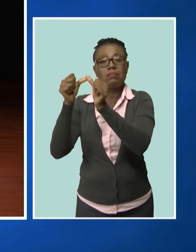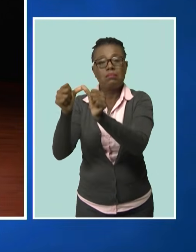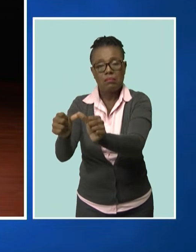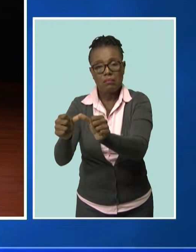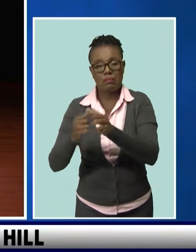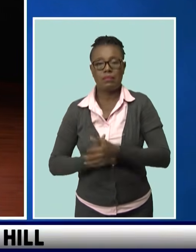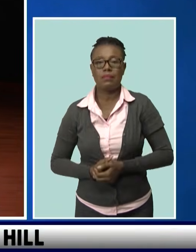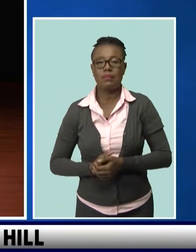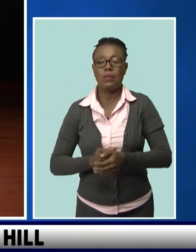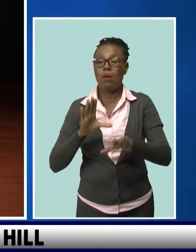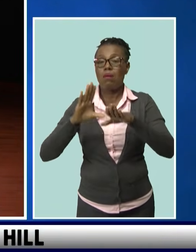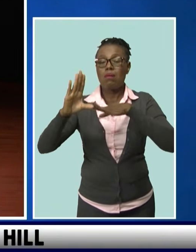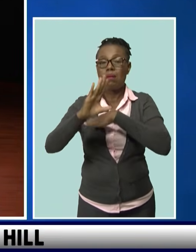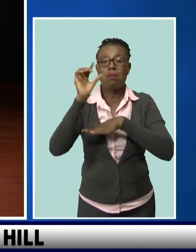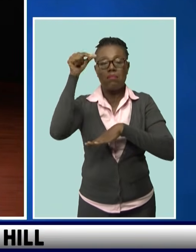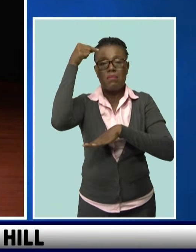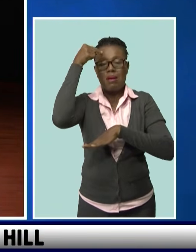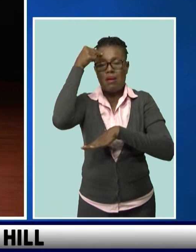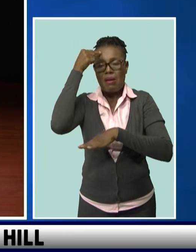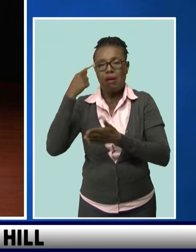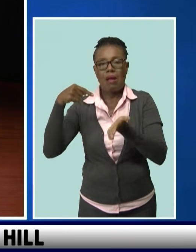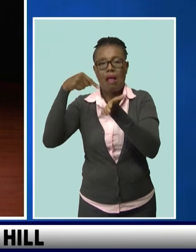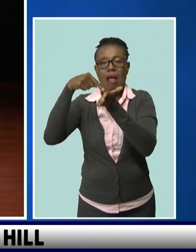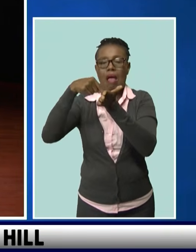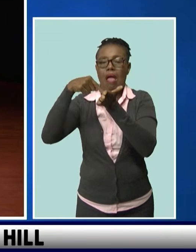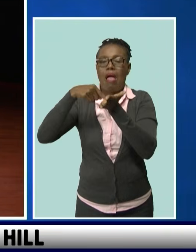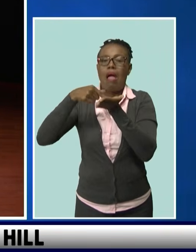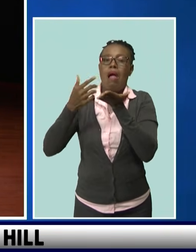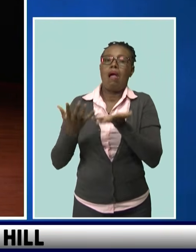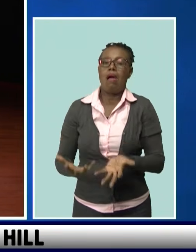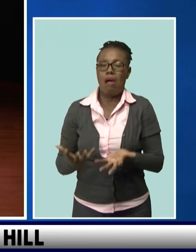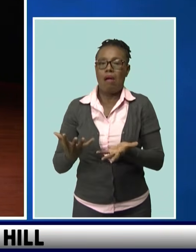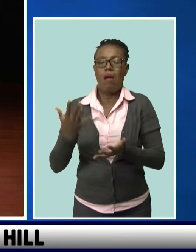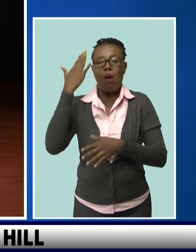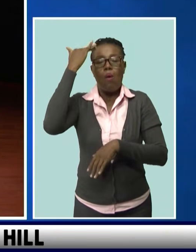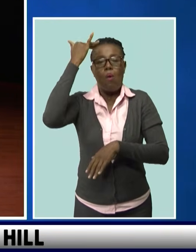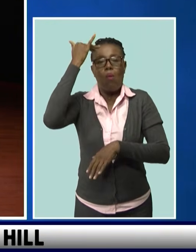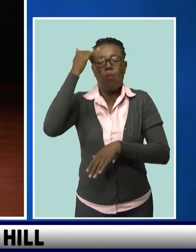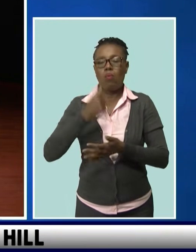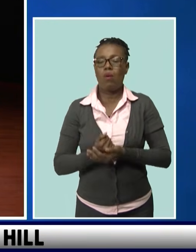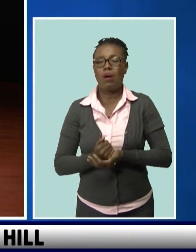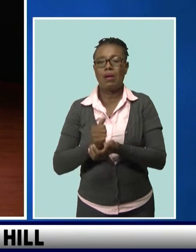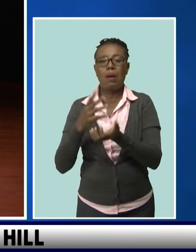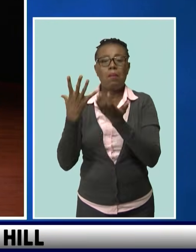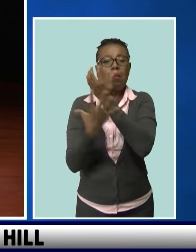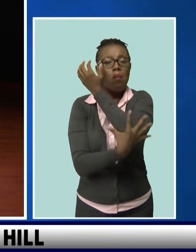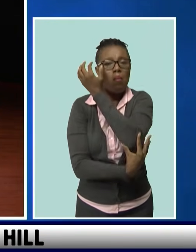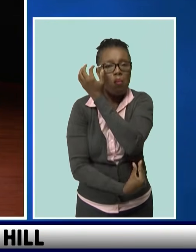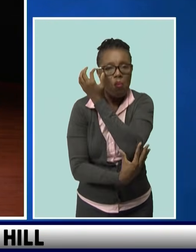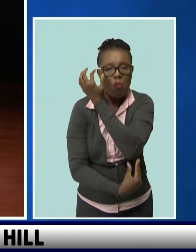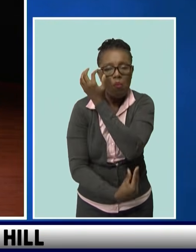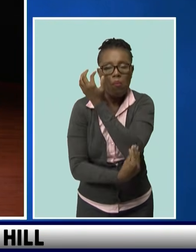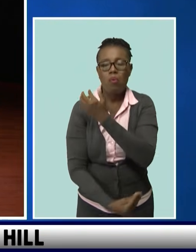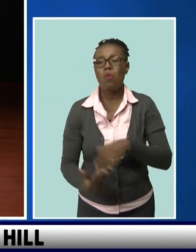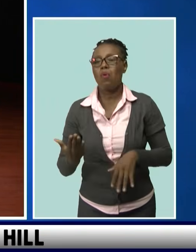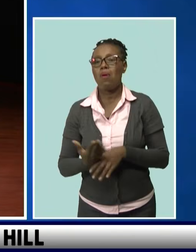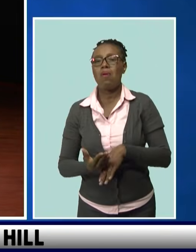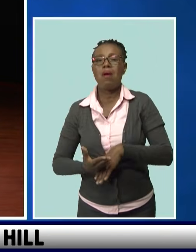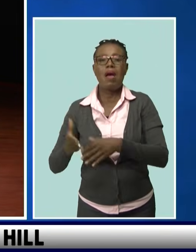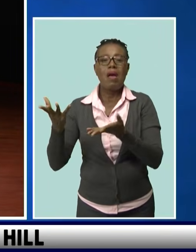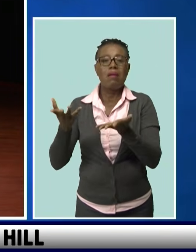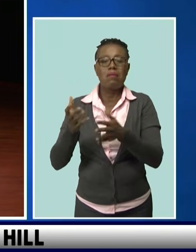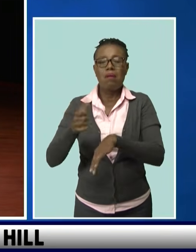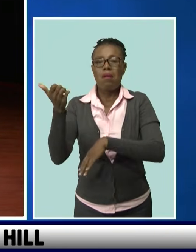from heavy debt. This is because they inherited poverty and underdevelopment from slavery and colonialism. To